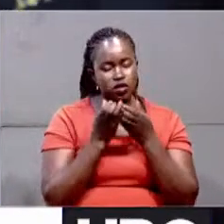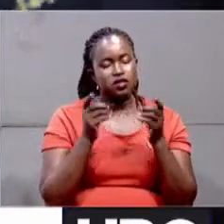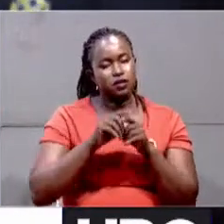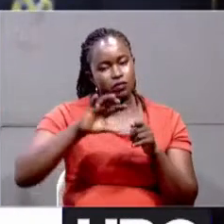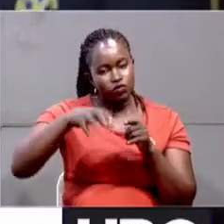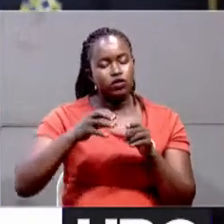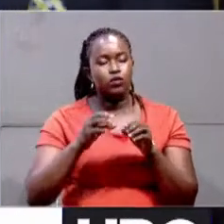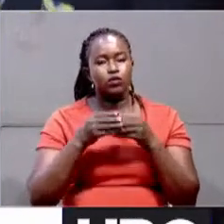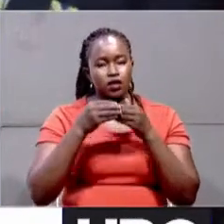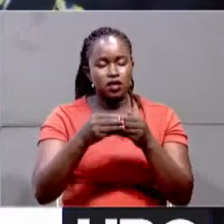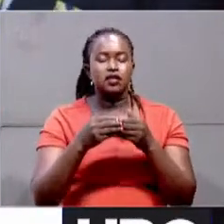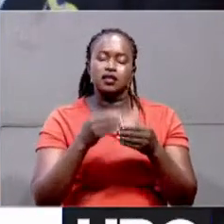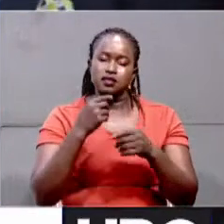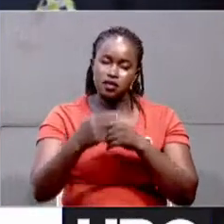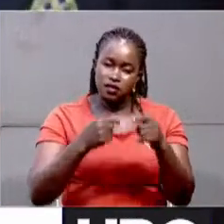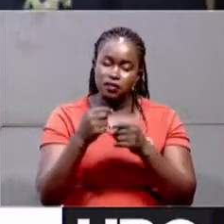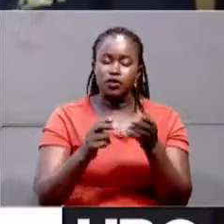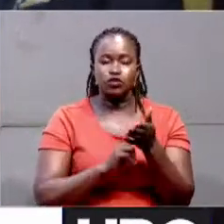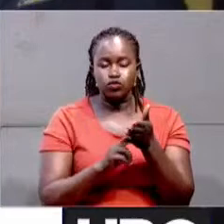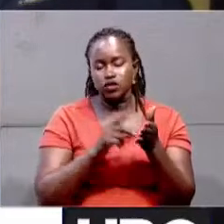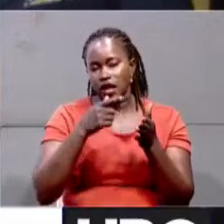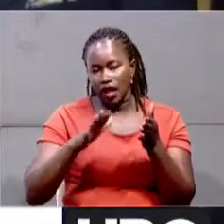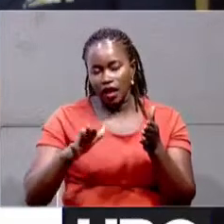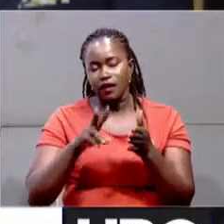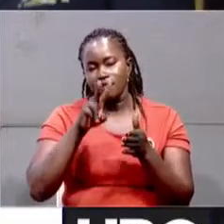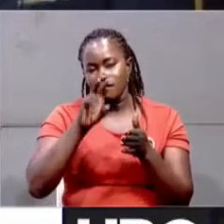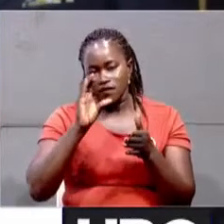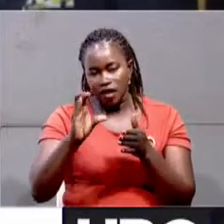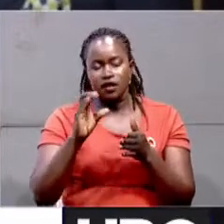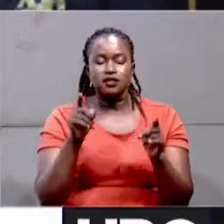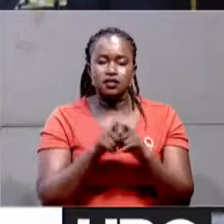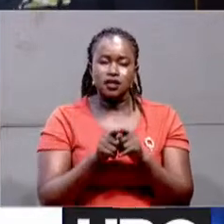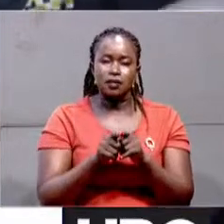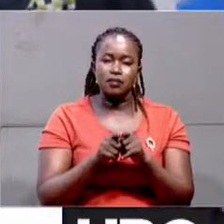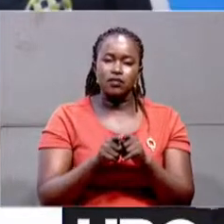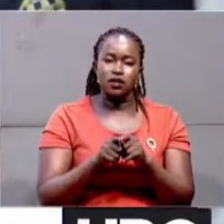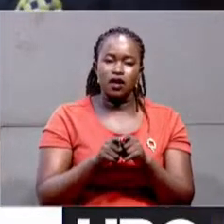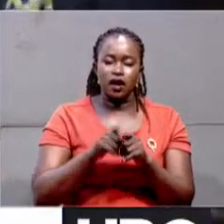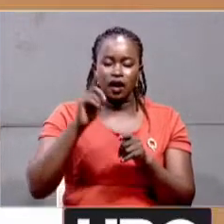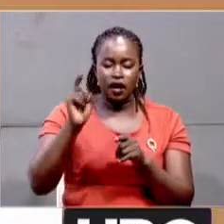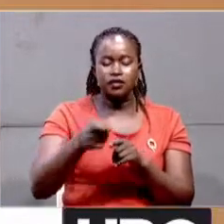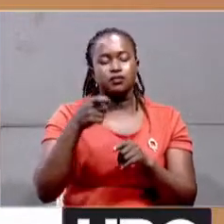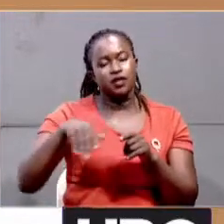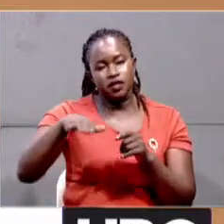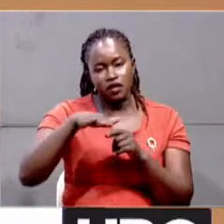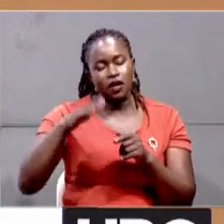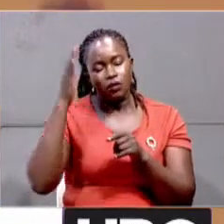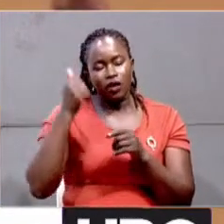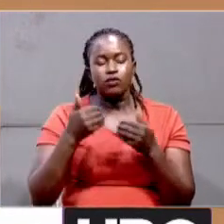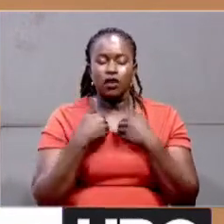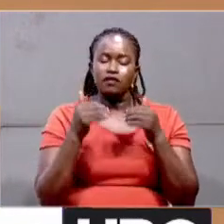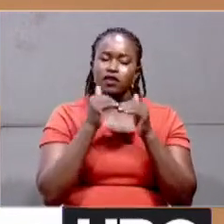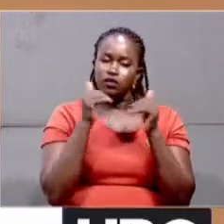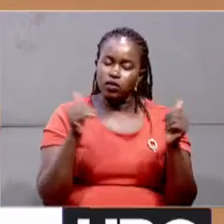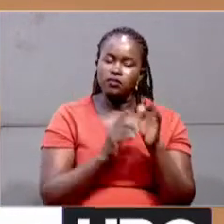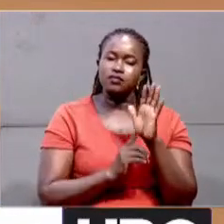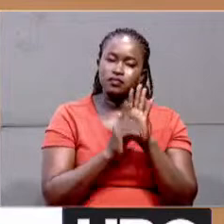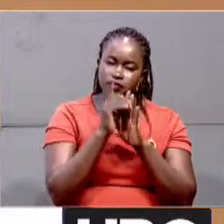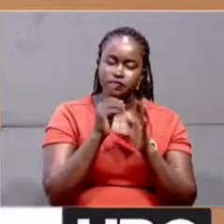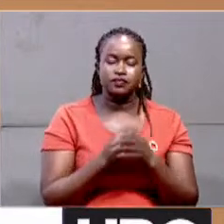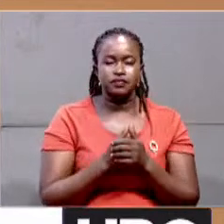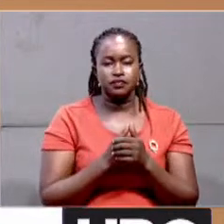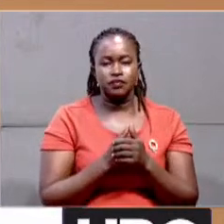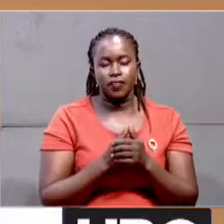leaders to sustainably use Lake Victoria and its catchment areas for equitable development. The lake is one single